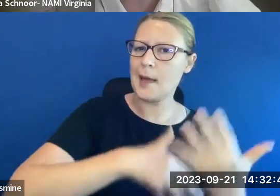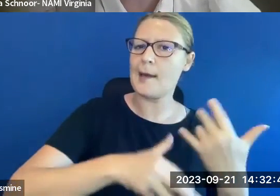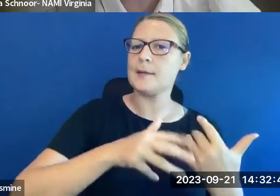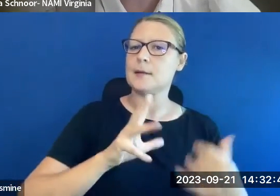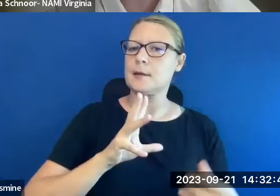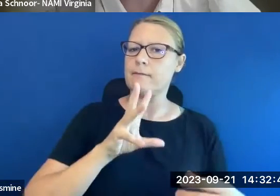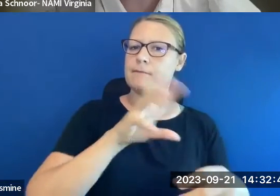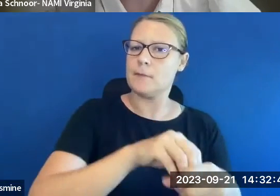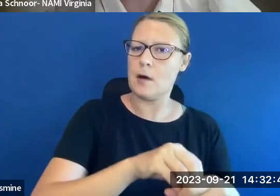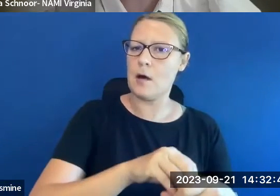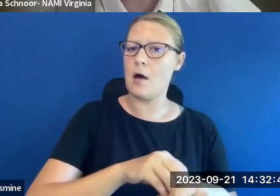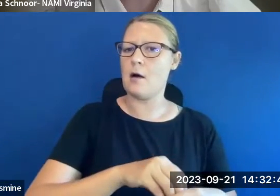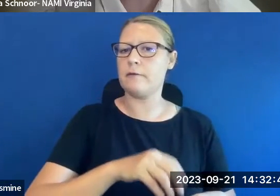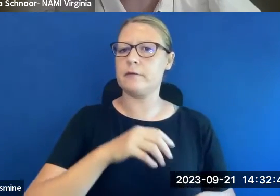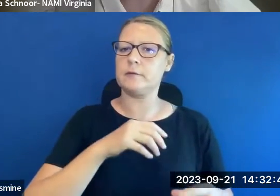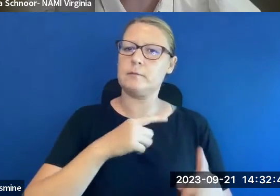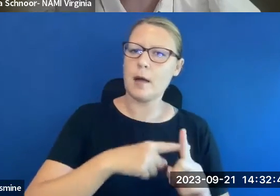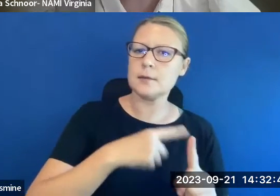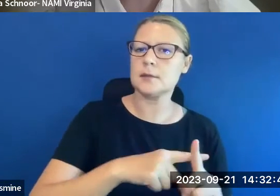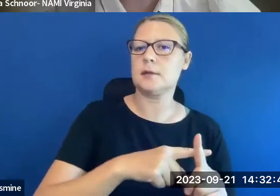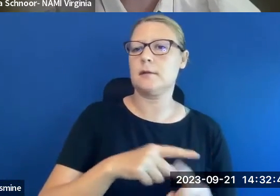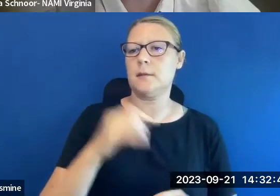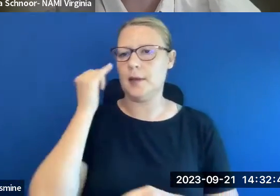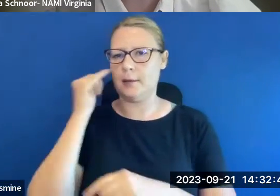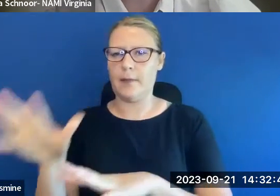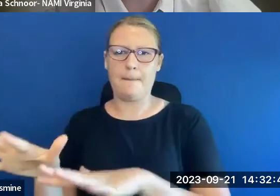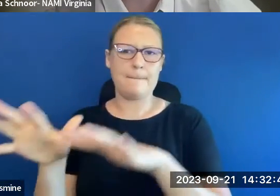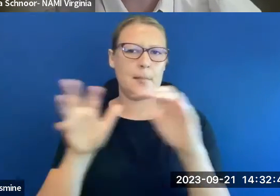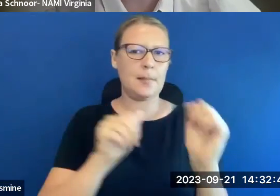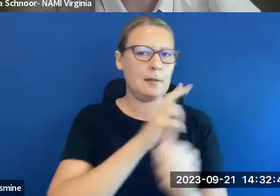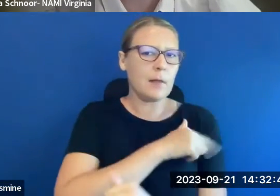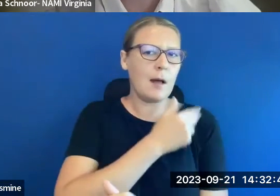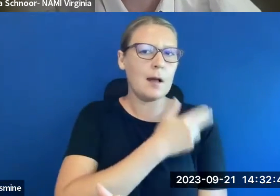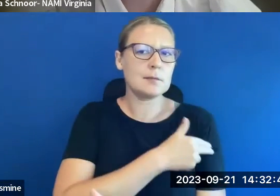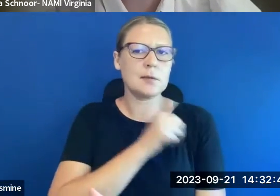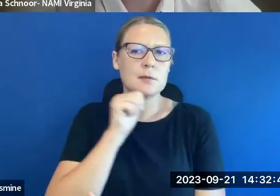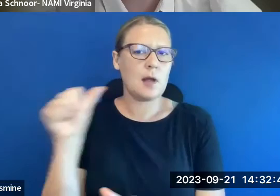And so it's not going to help if they're not leaving their whole.